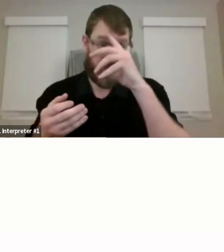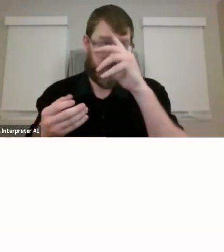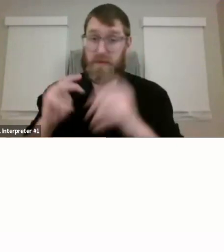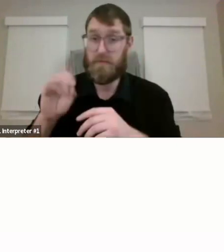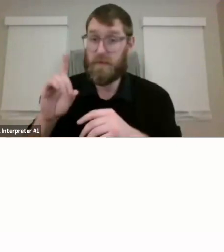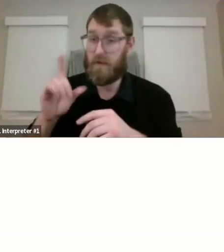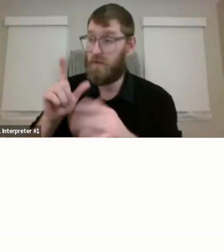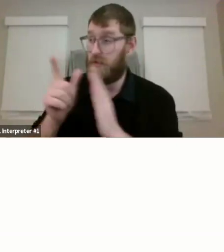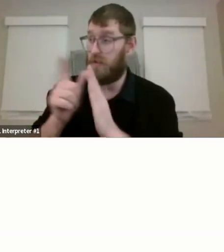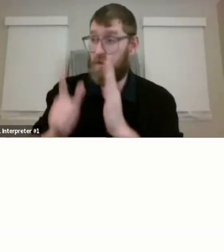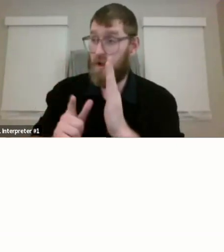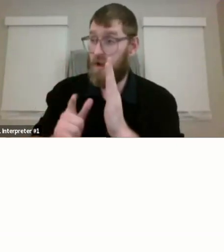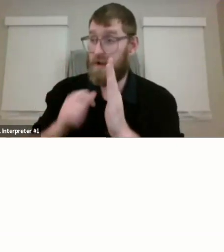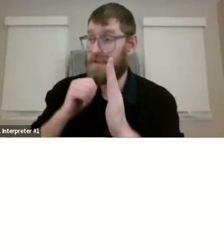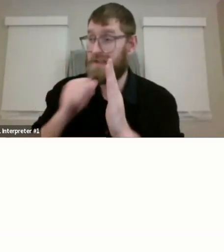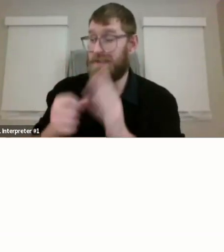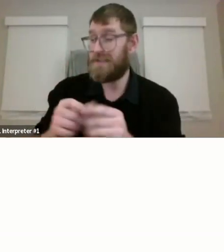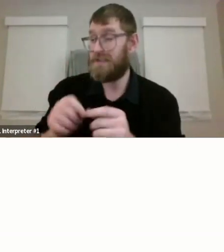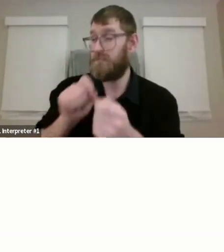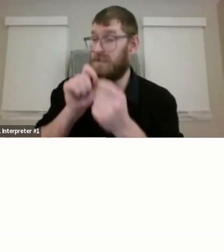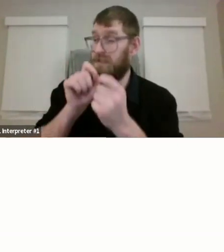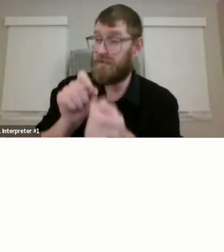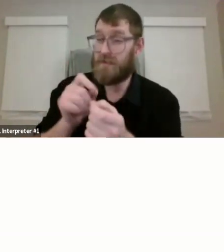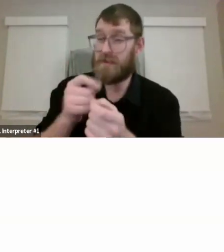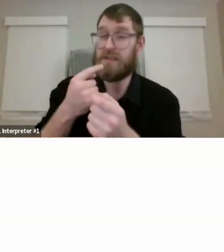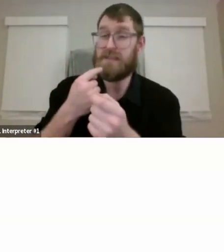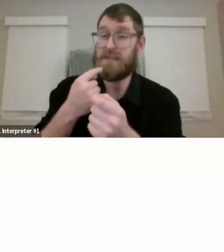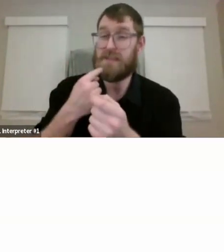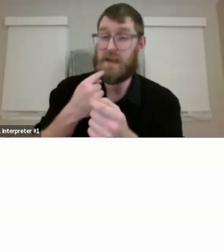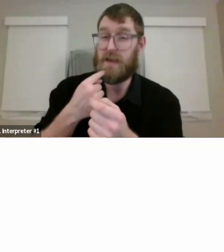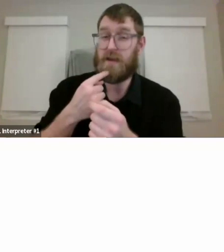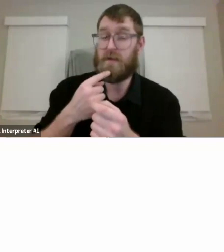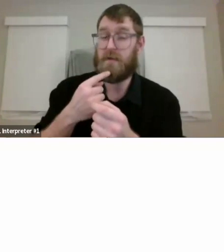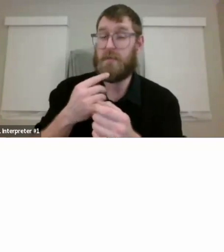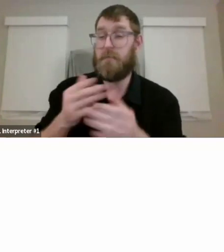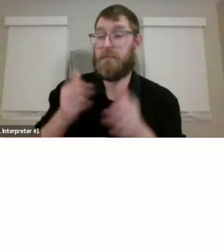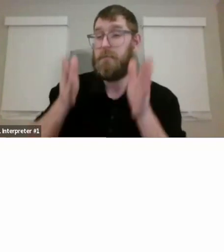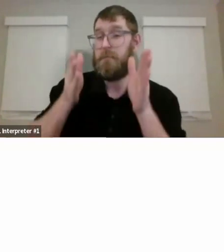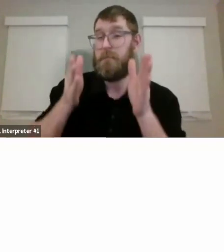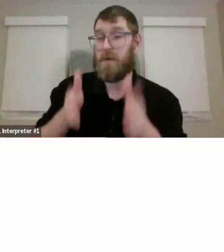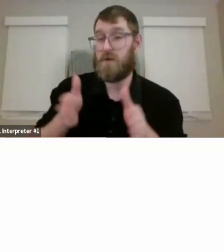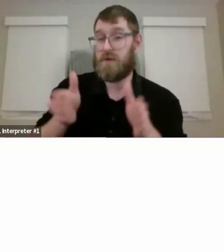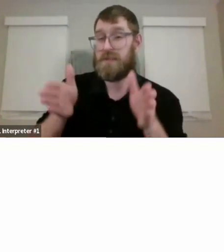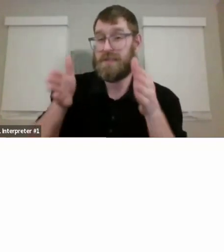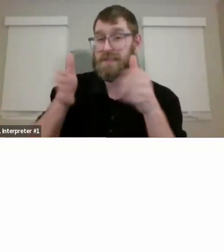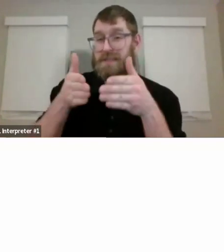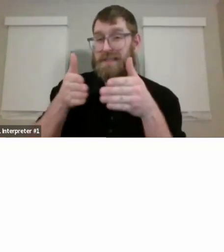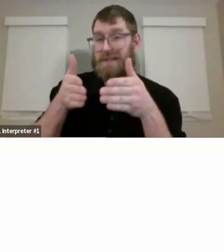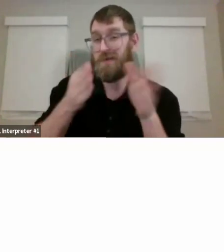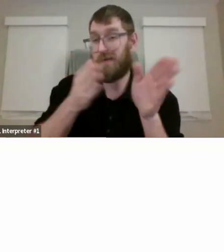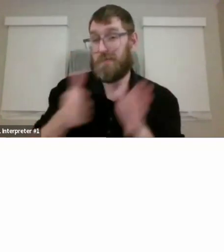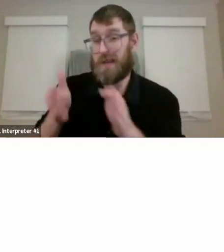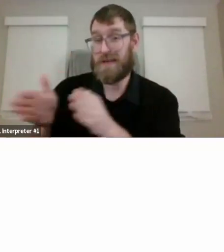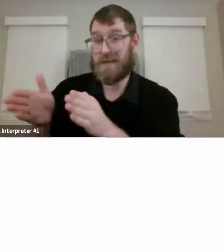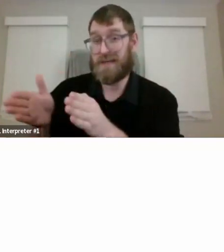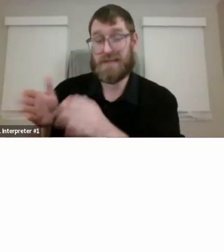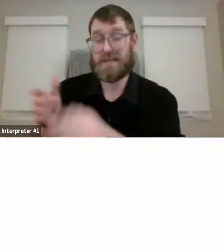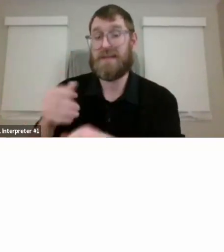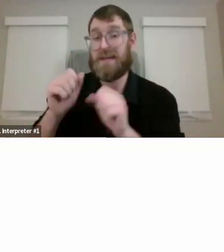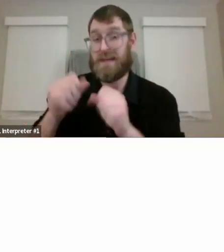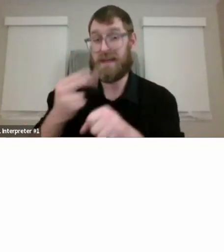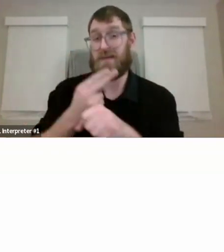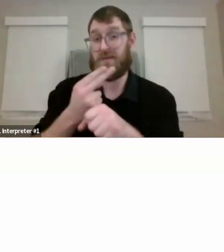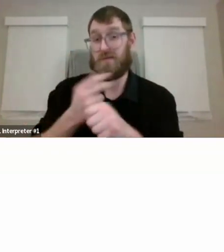didn't specifically pinpoint person-centered planning, but like I said, you can use person-centered planning